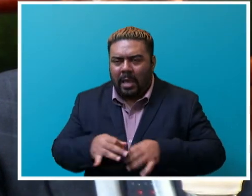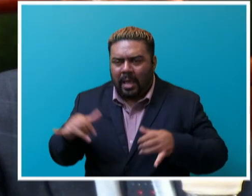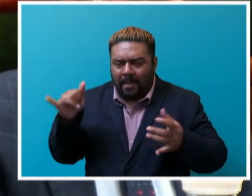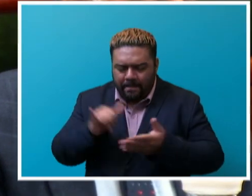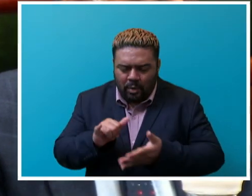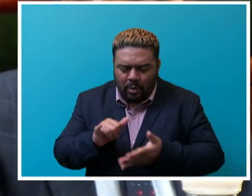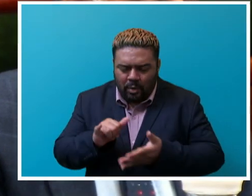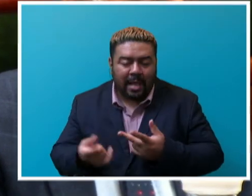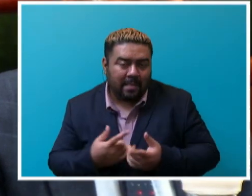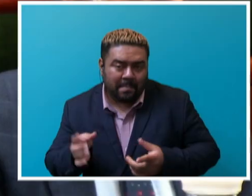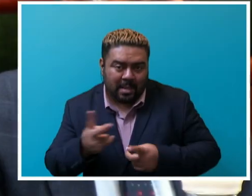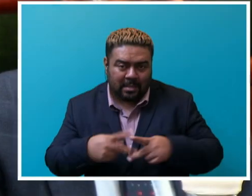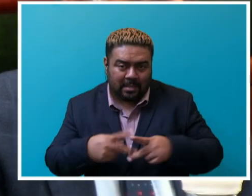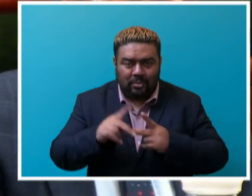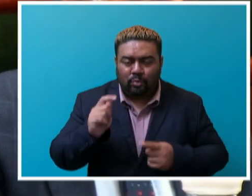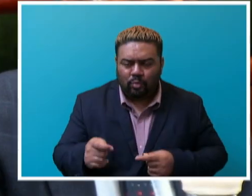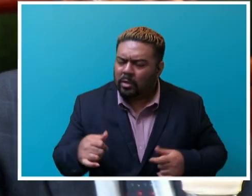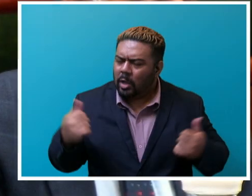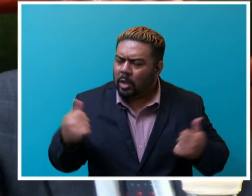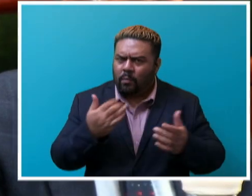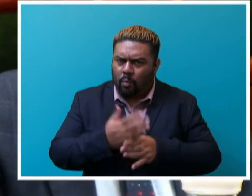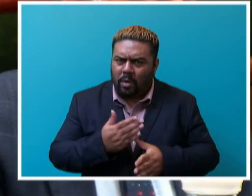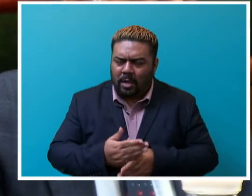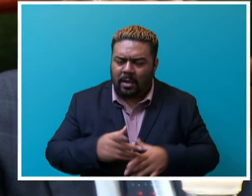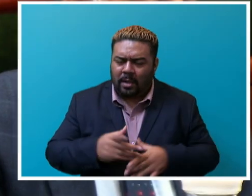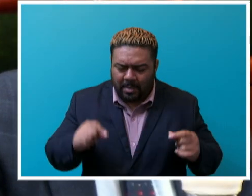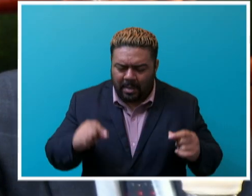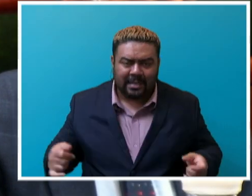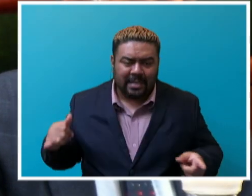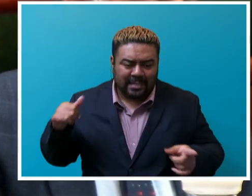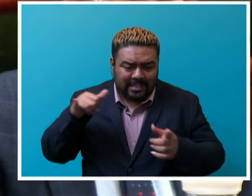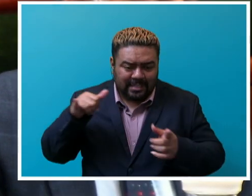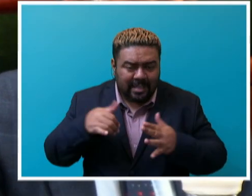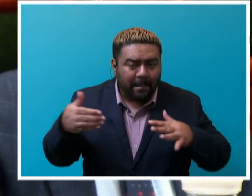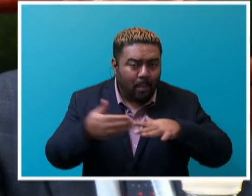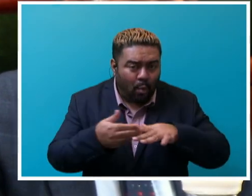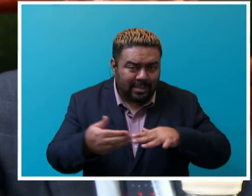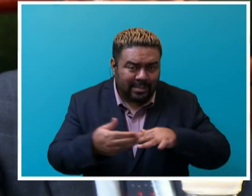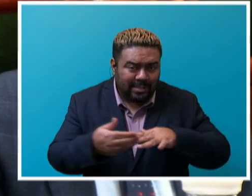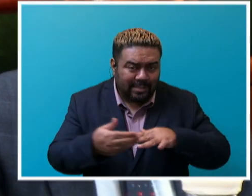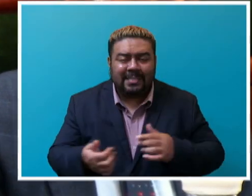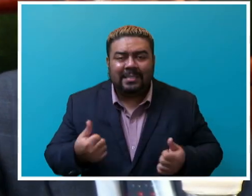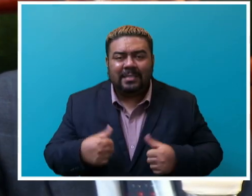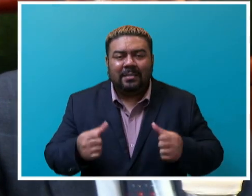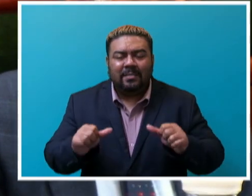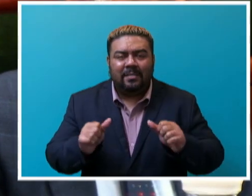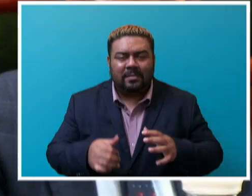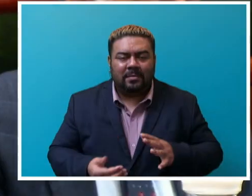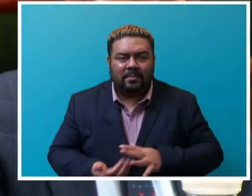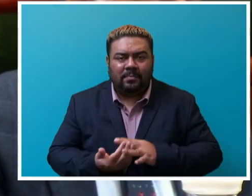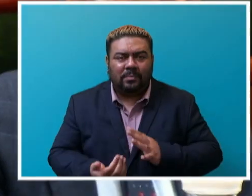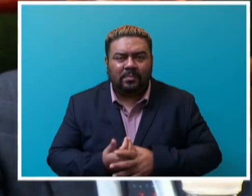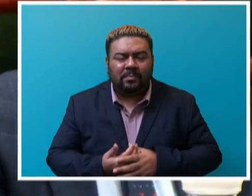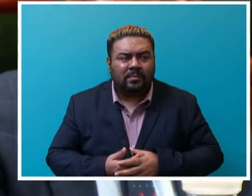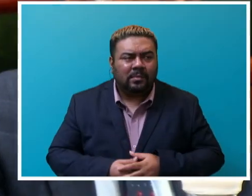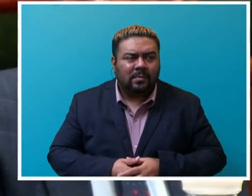airstrips. There's a lot of work to be done on making our seaports accessible. To strengthen mainstreaming, as mentioned